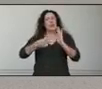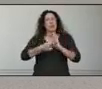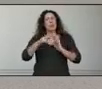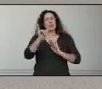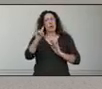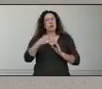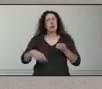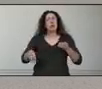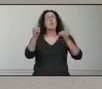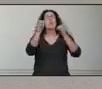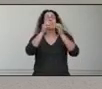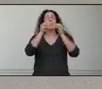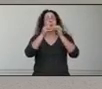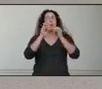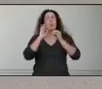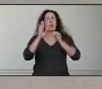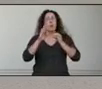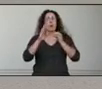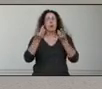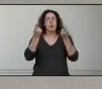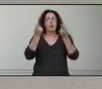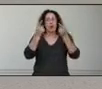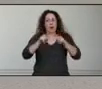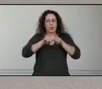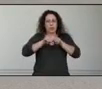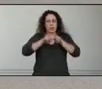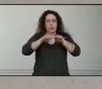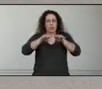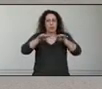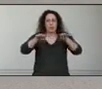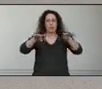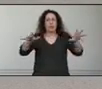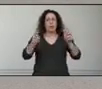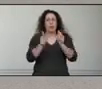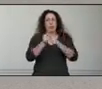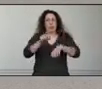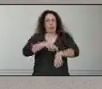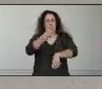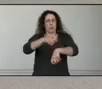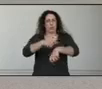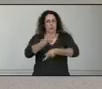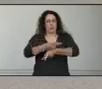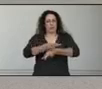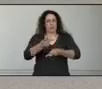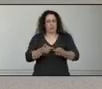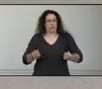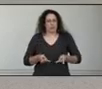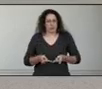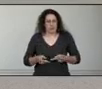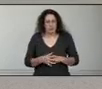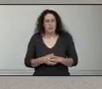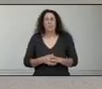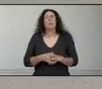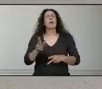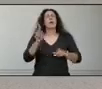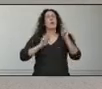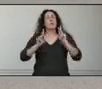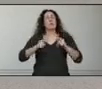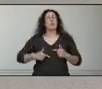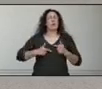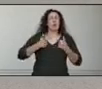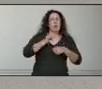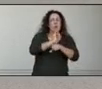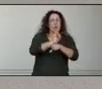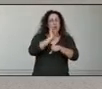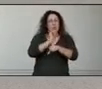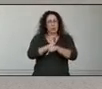that get introduced into these congregate settings. The fact is, people who reside and work at